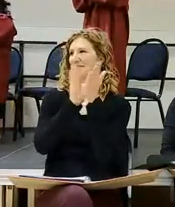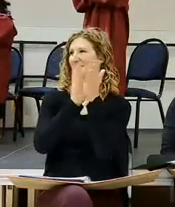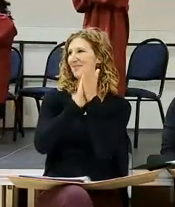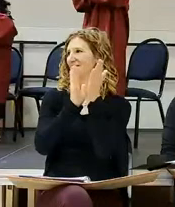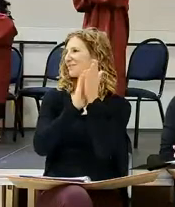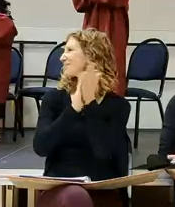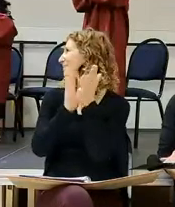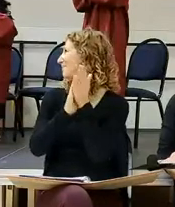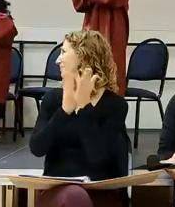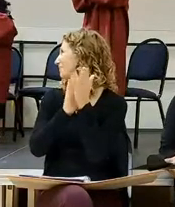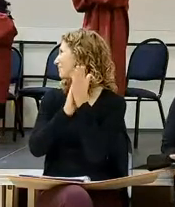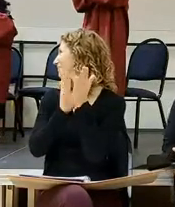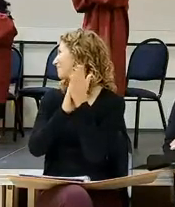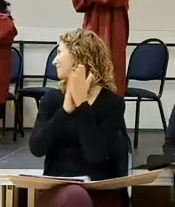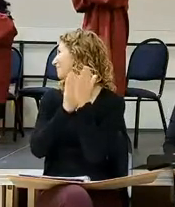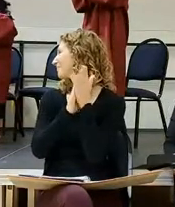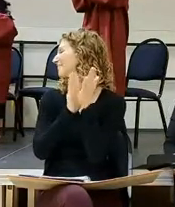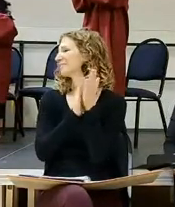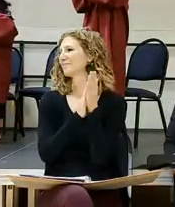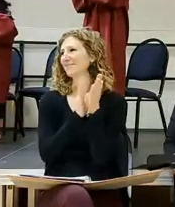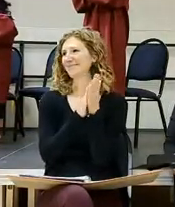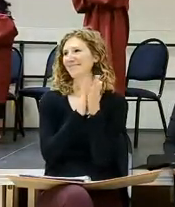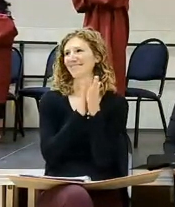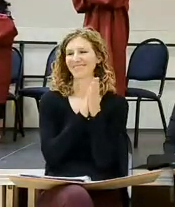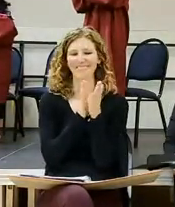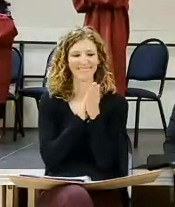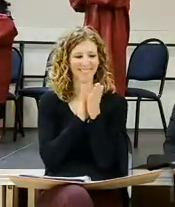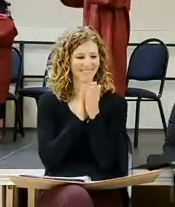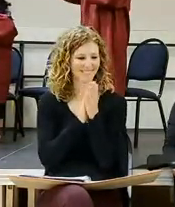And hands the diploma to